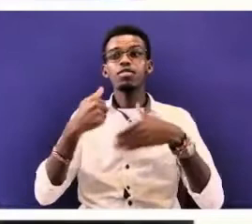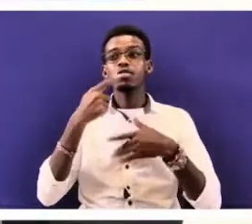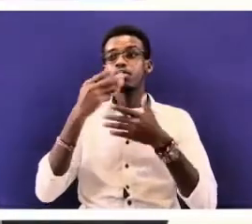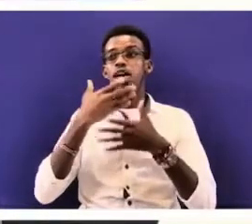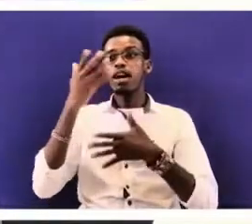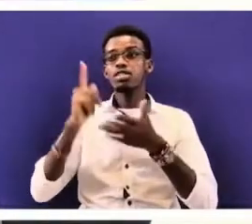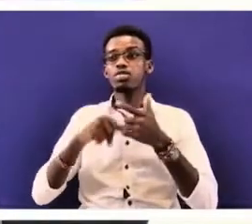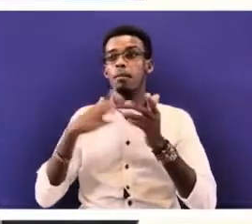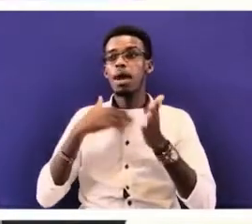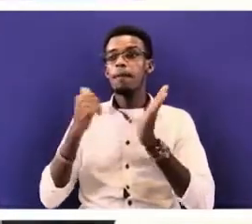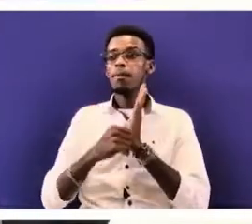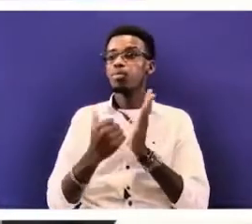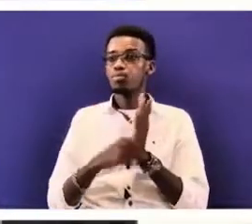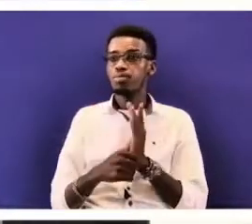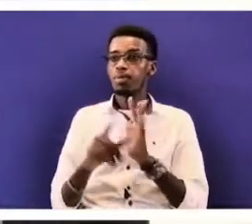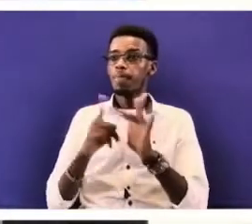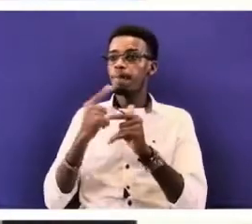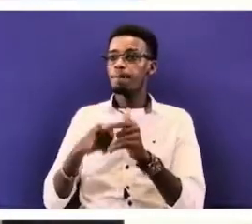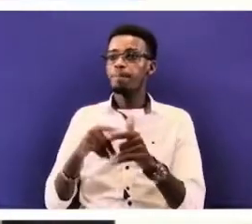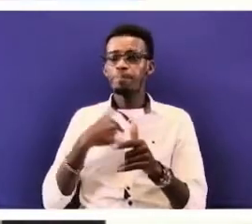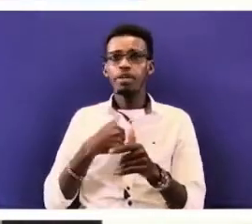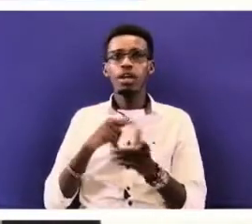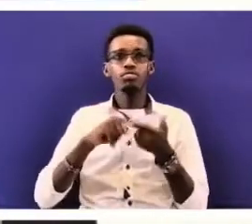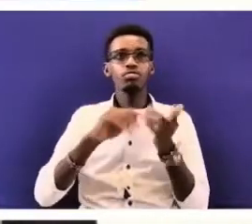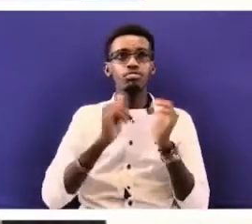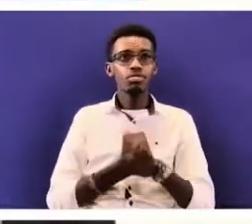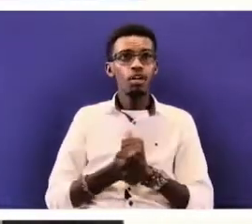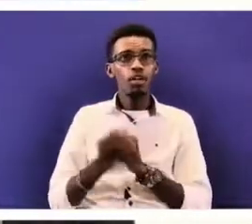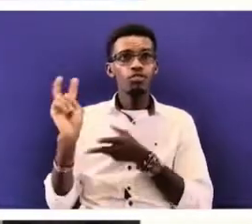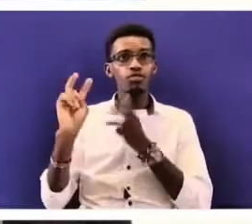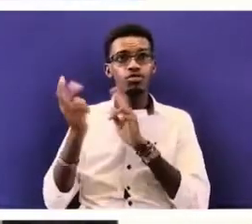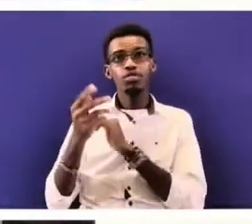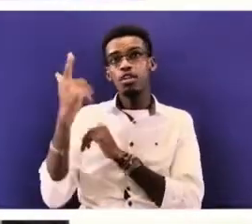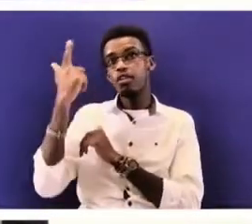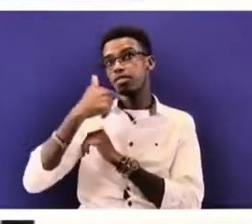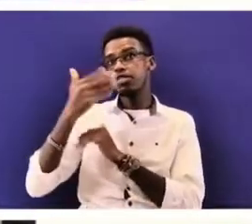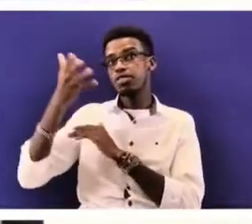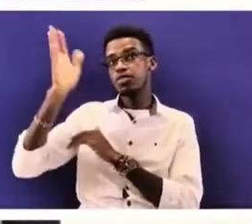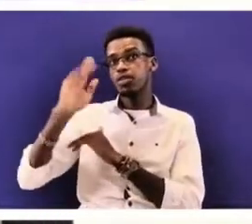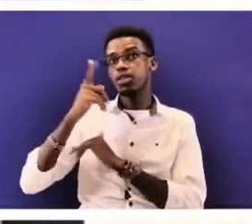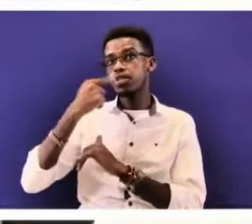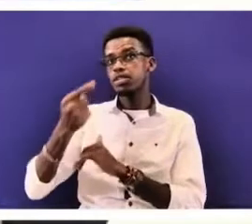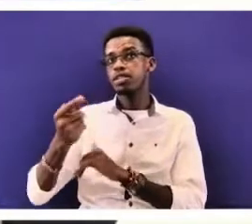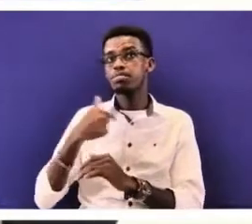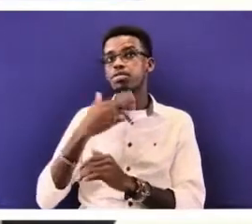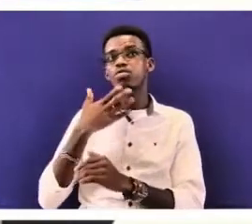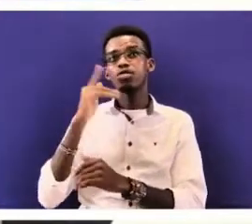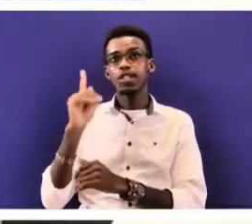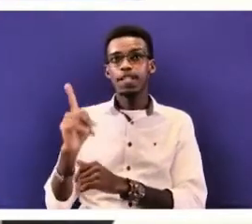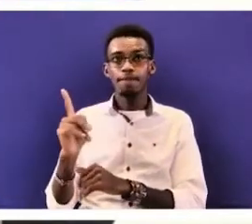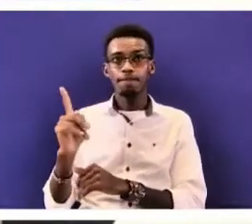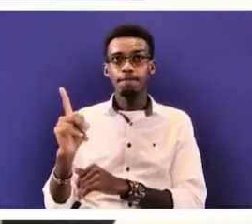to my problem. Instead of me turning to the face of God and saying, God, I need you.